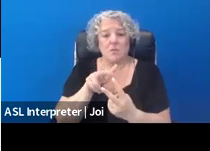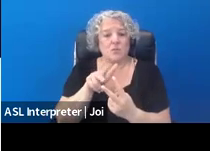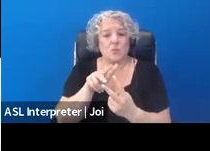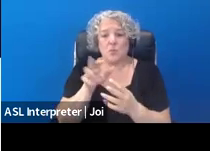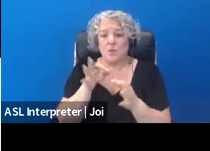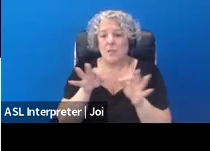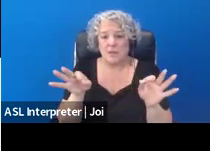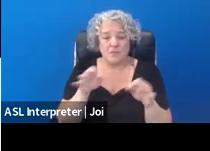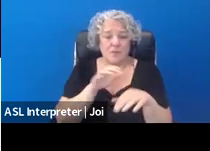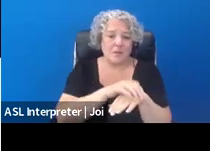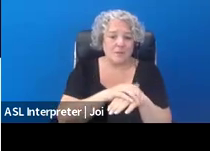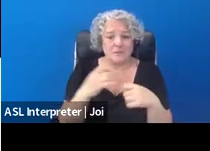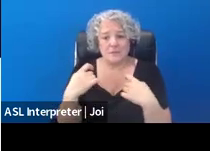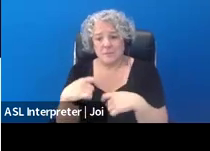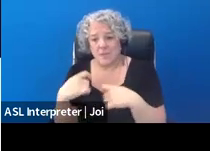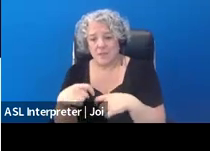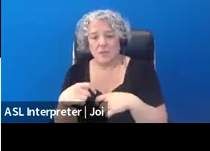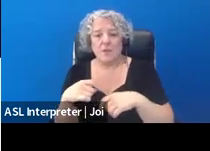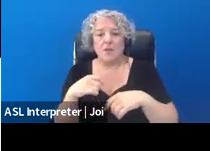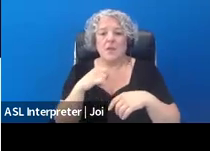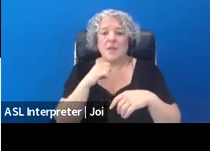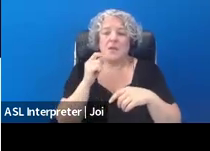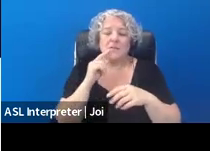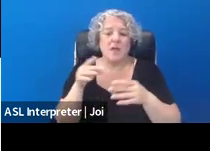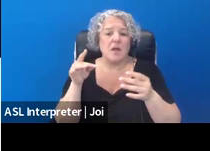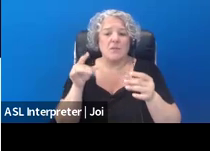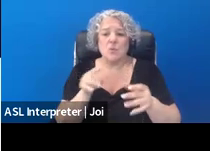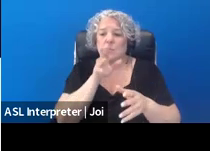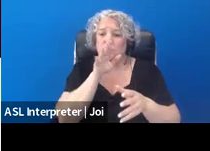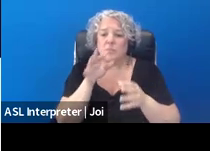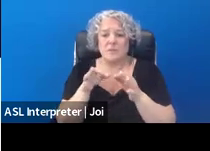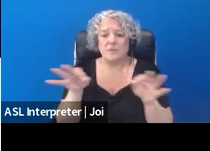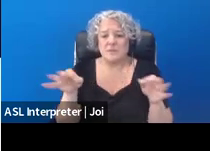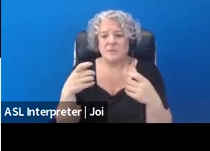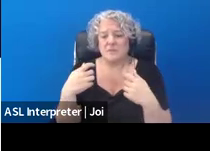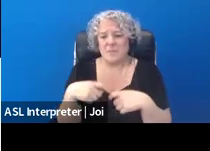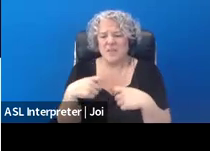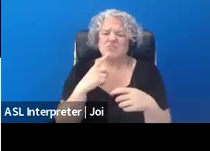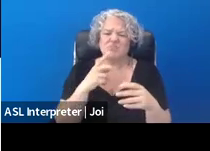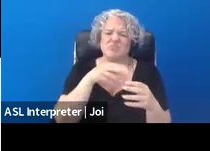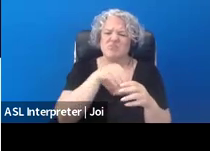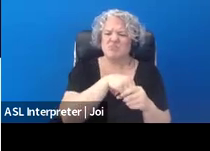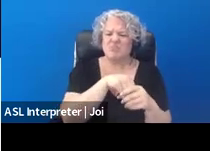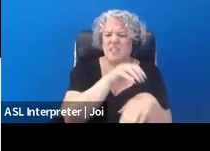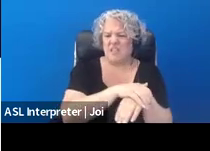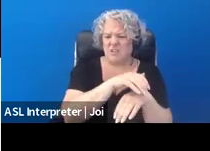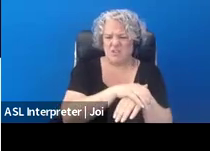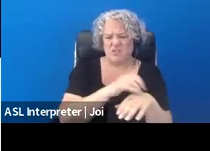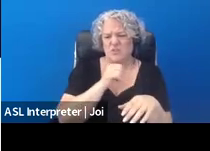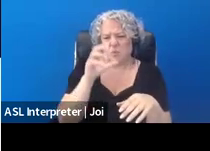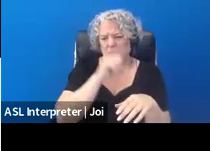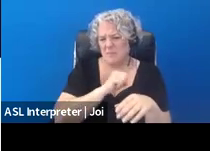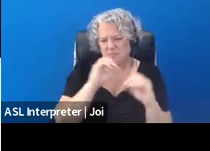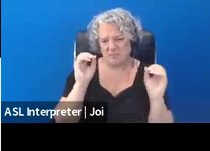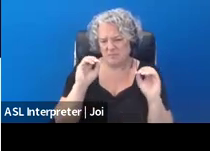English and Spanish. If you're not quite fluent in Spanish, you're going to want to join the English channel so that you don't miss anything that's said